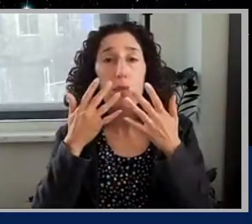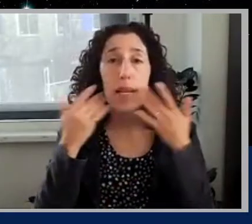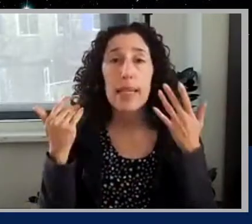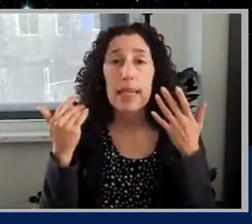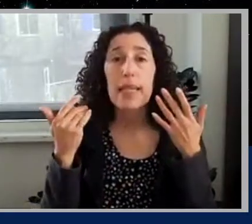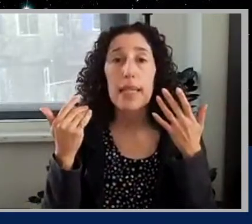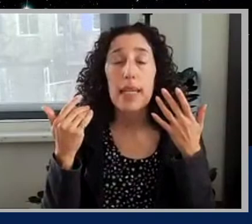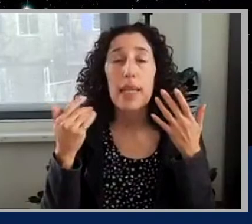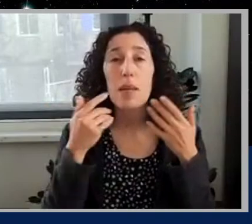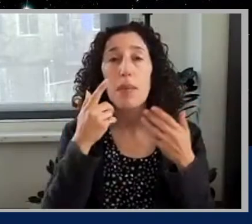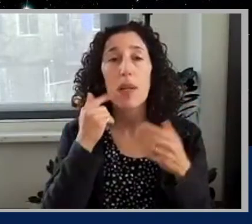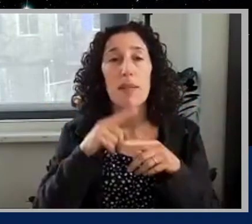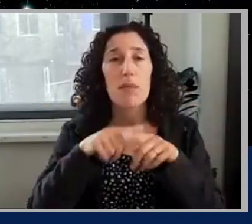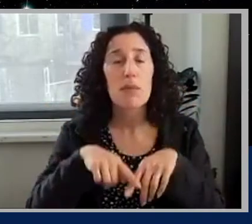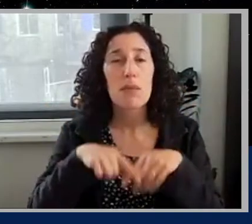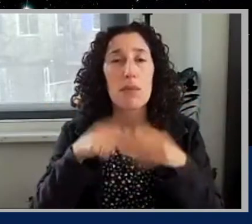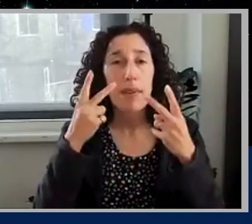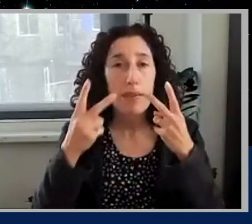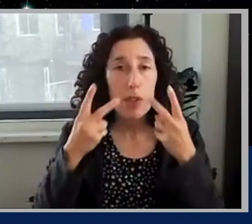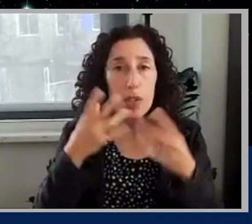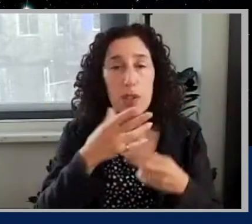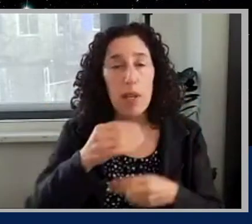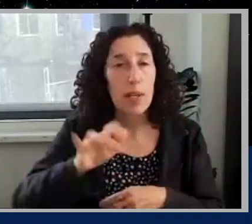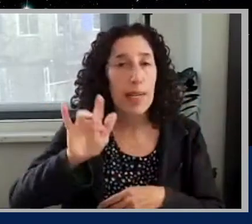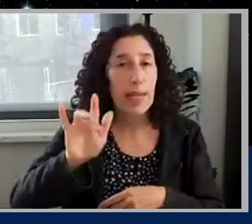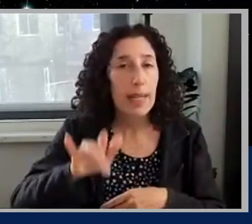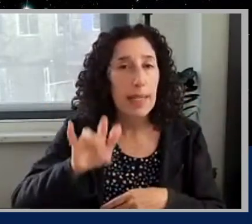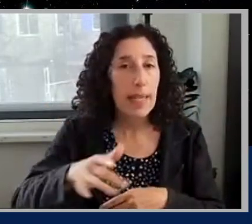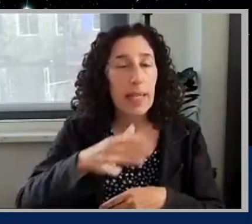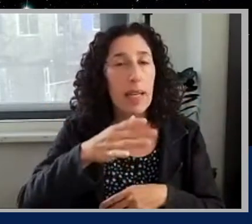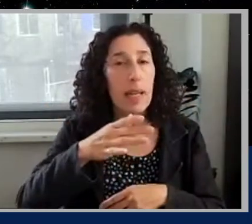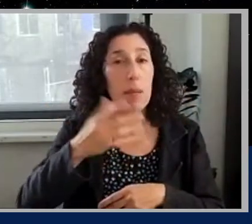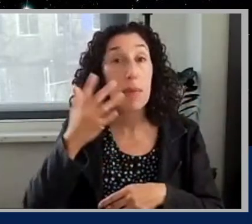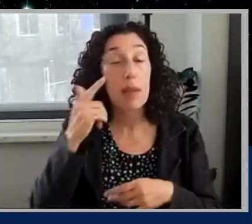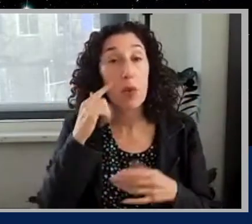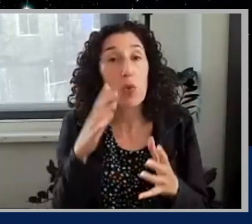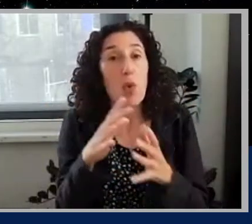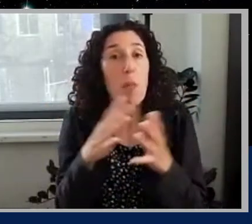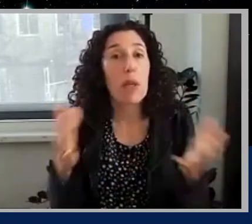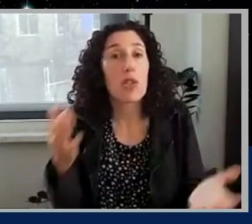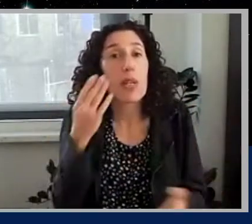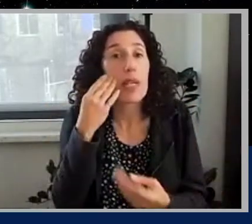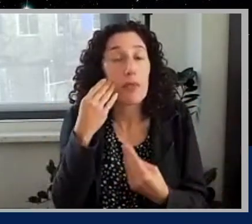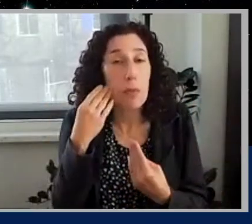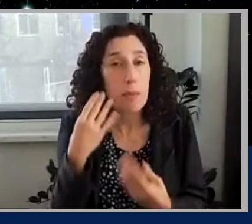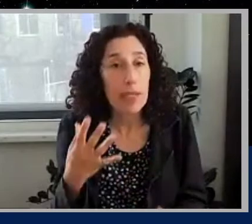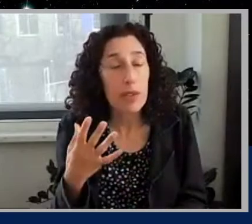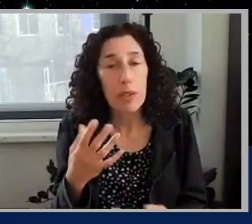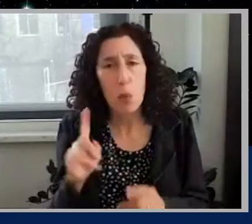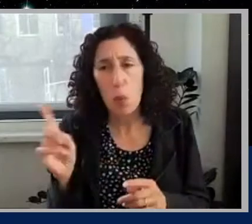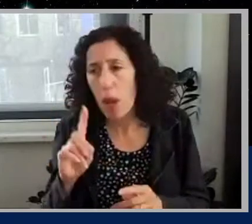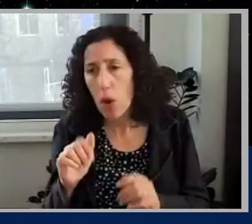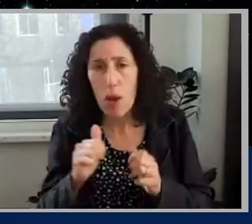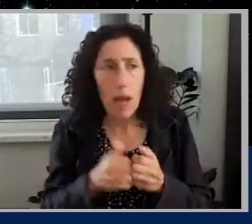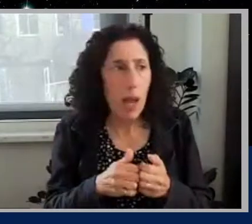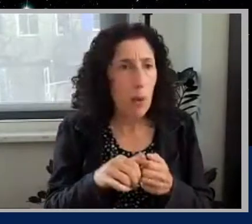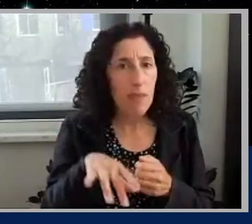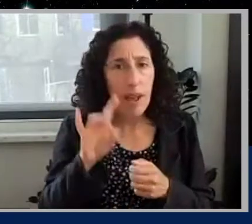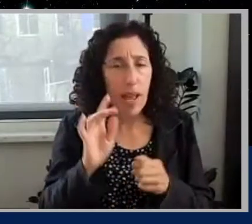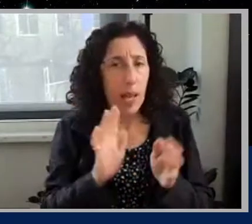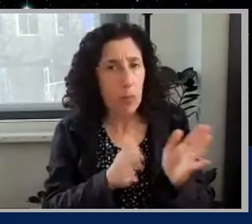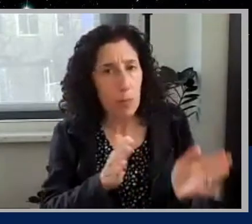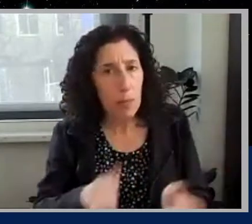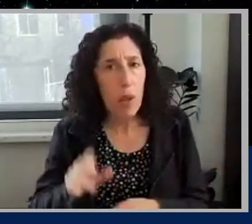disabilities are still relying on sighted, non-disabled folks to get and prepare data for them. And that's a really, really